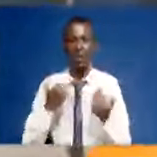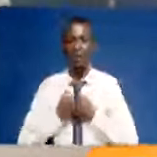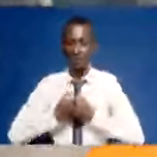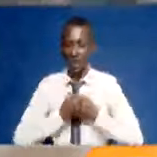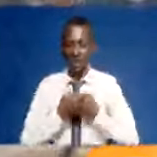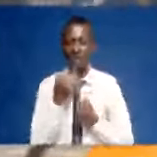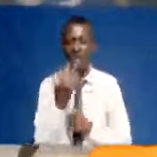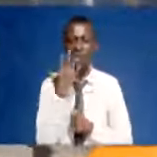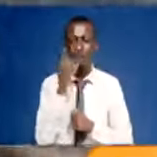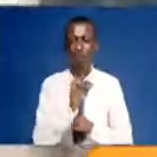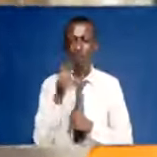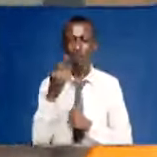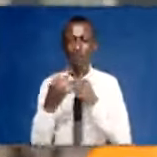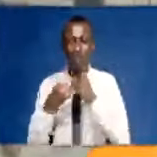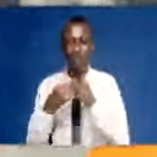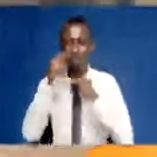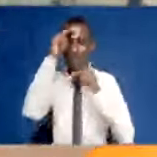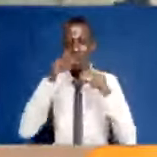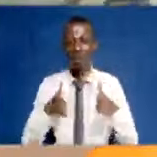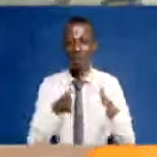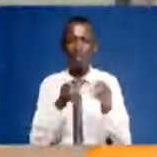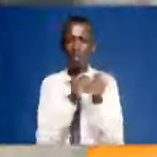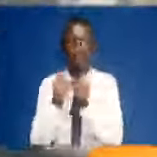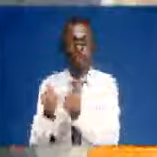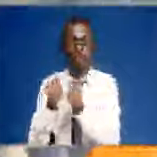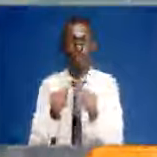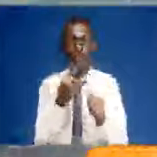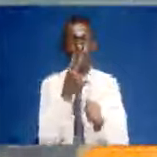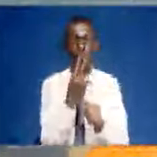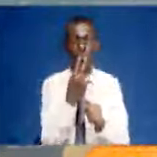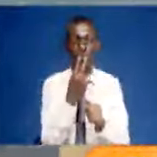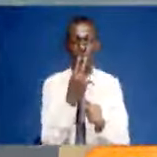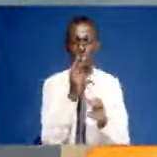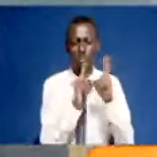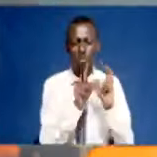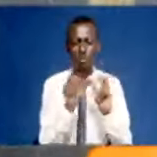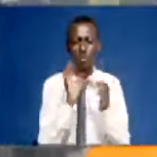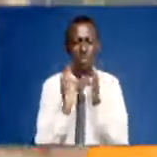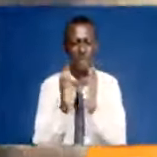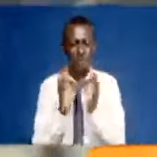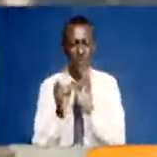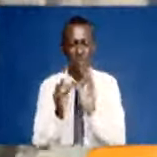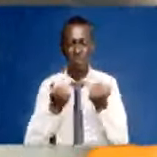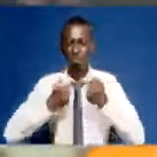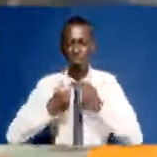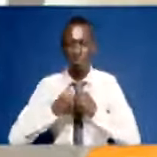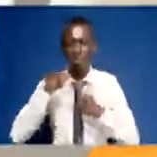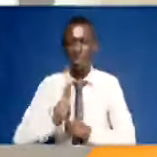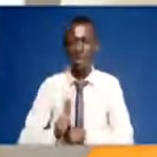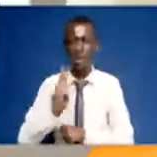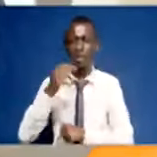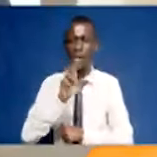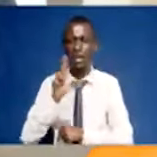losing 35-28 to Highway and 22-33 to Upper Hill. 20 teams registered for the three-day